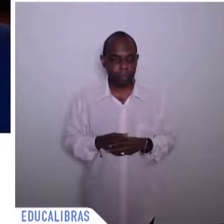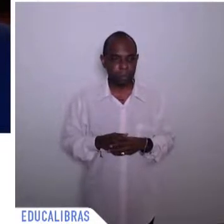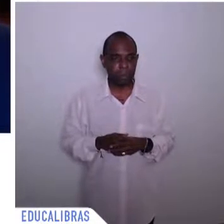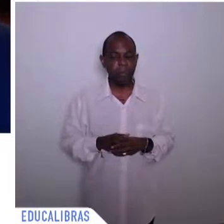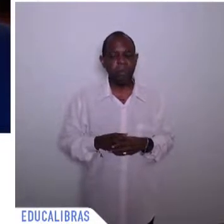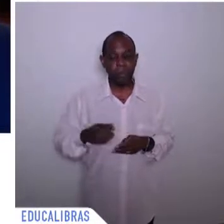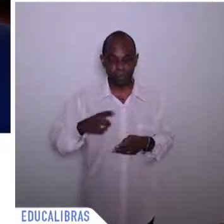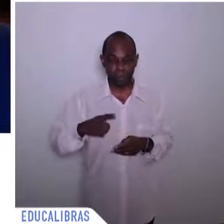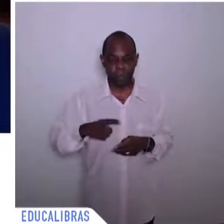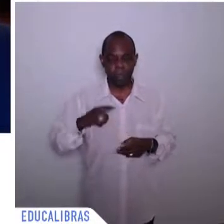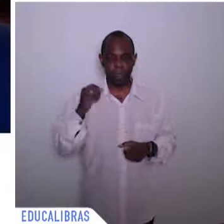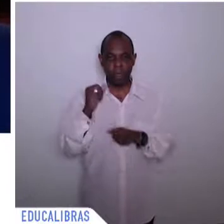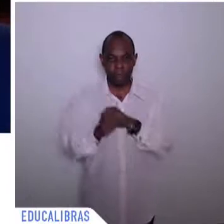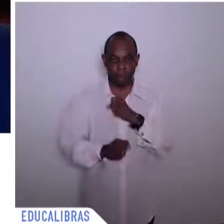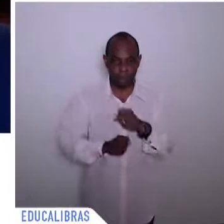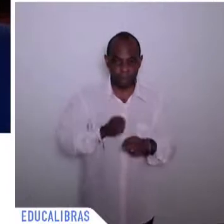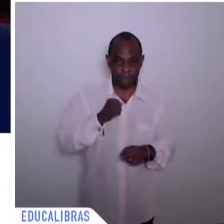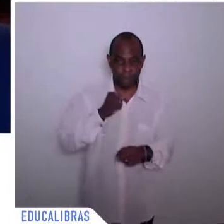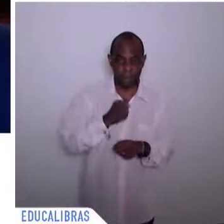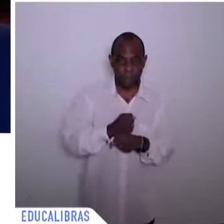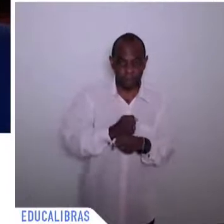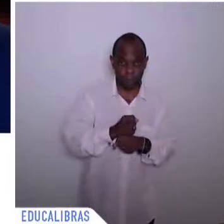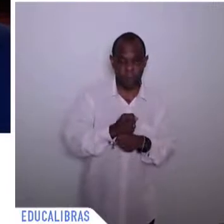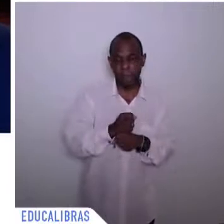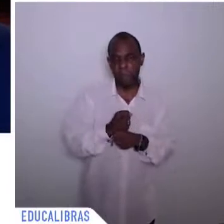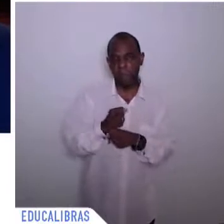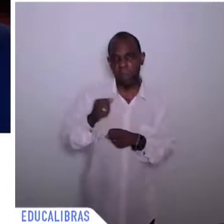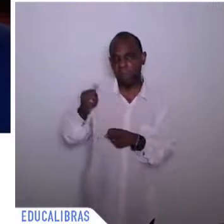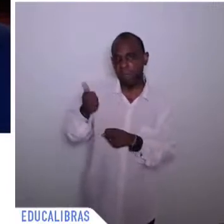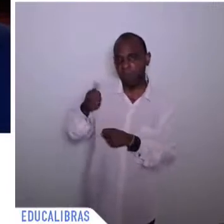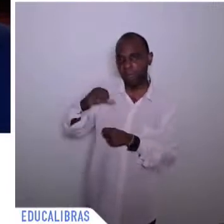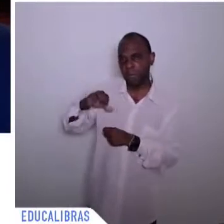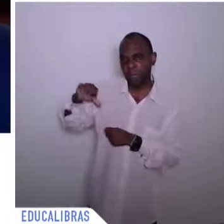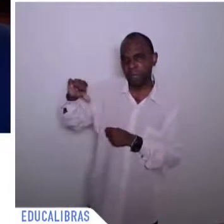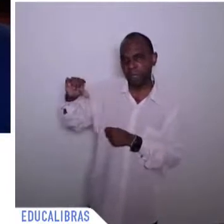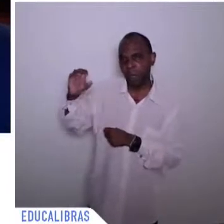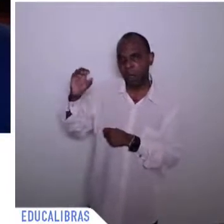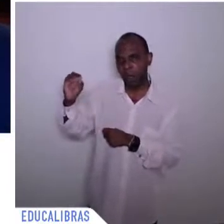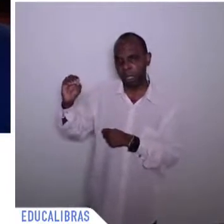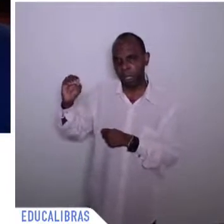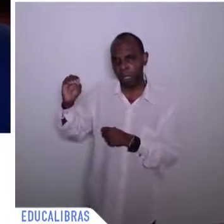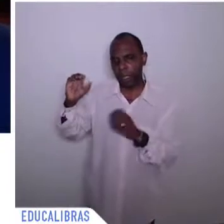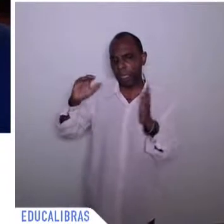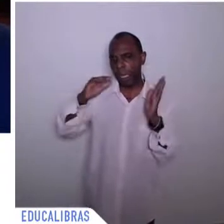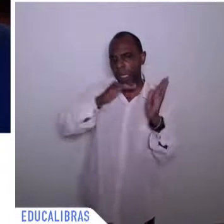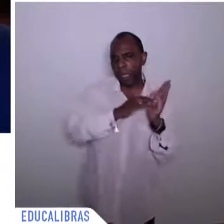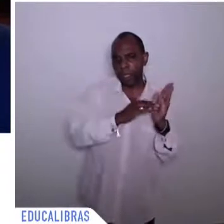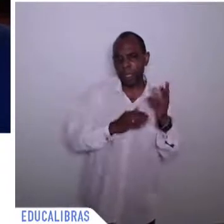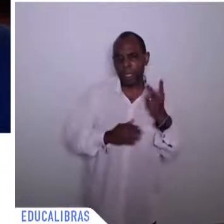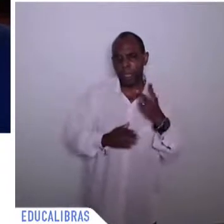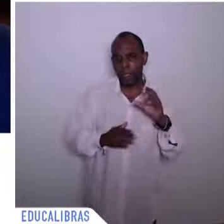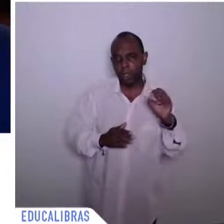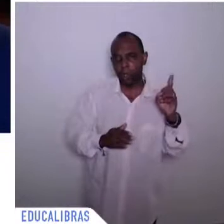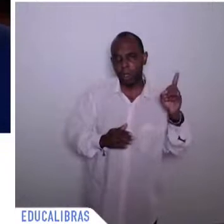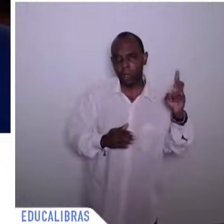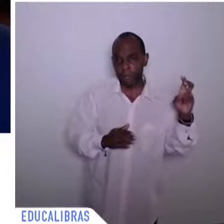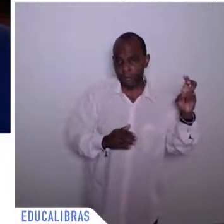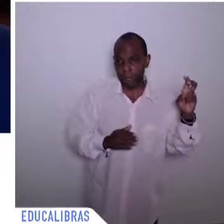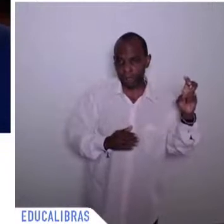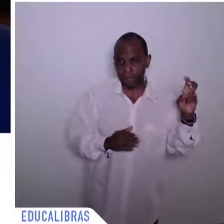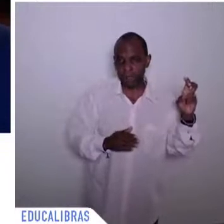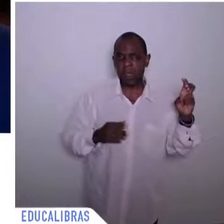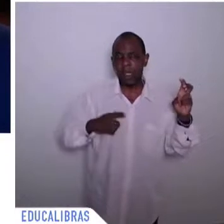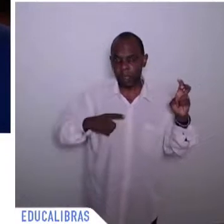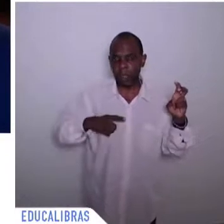If you start considering the 90s up until 2015,